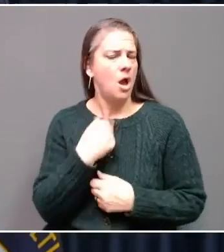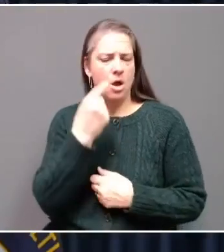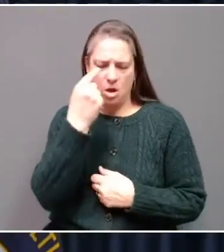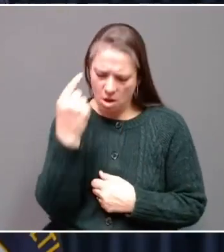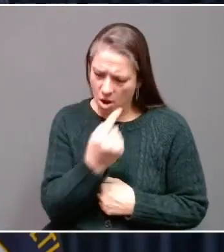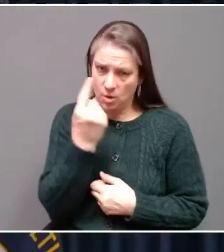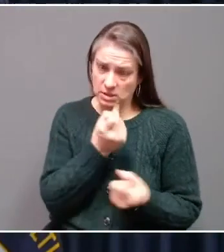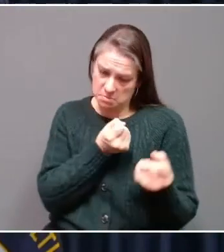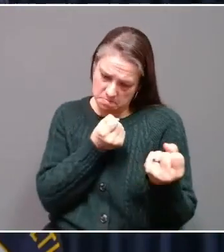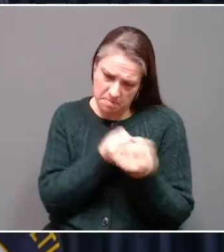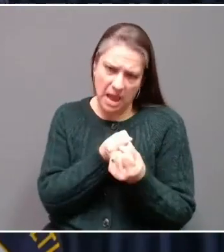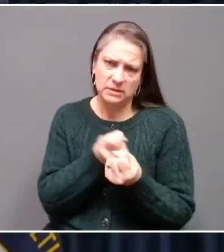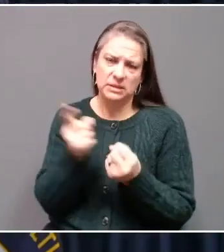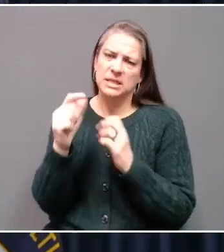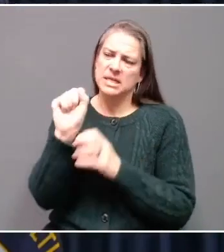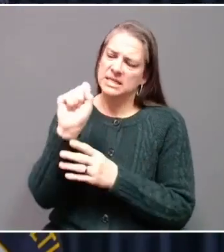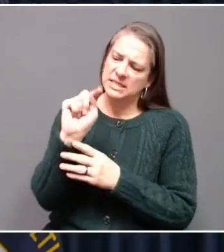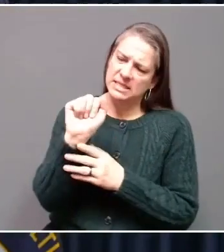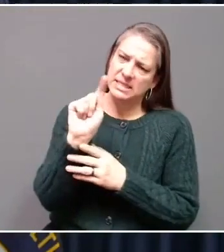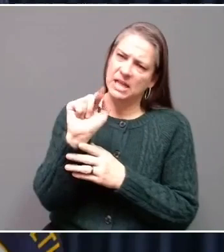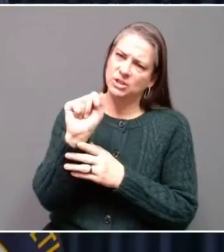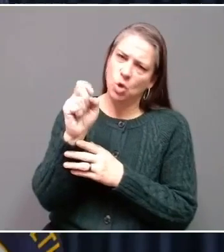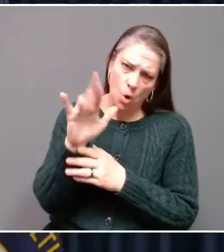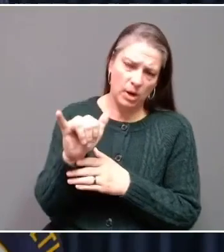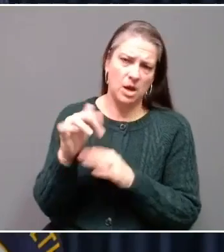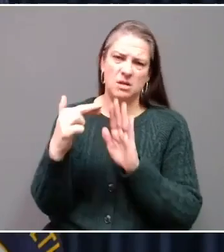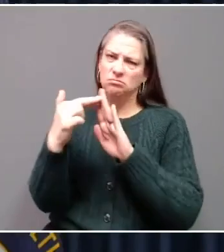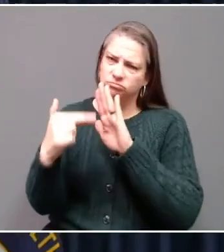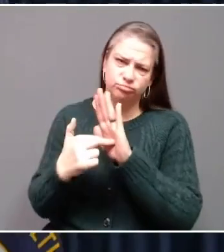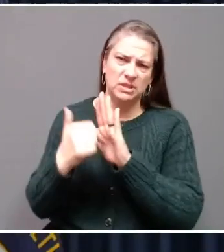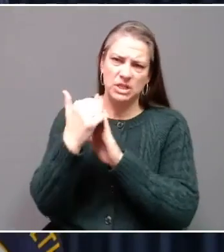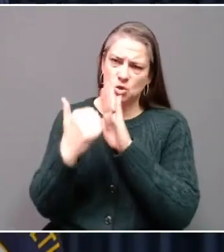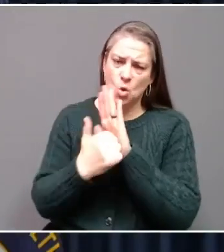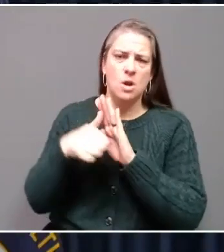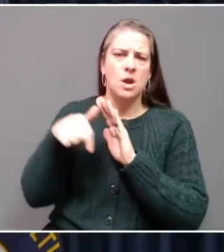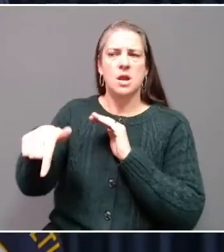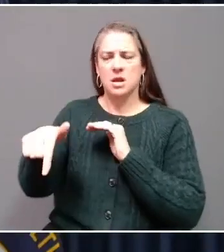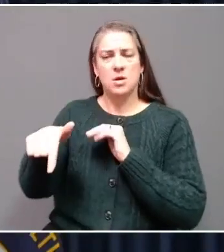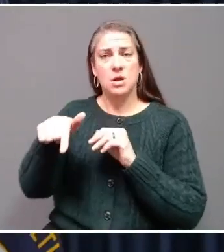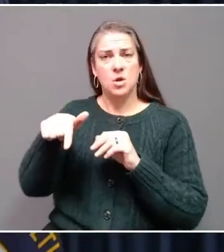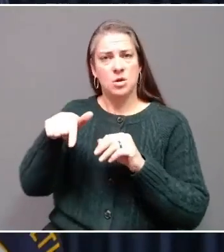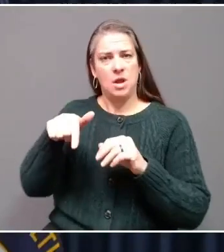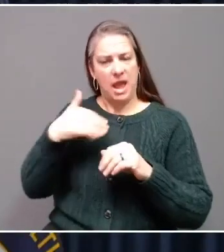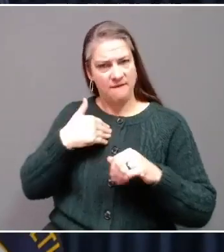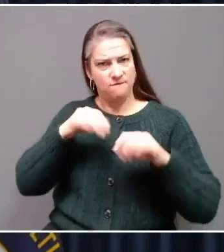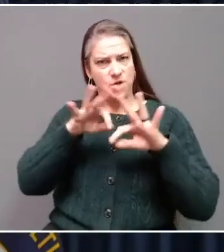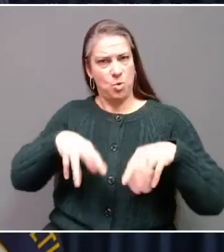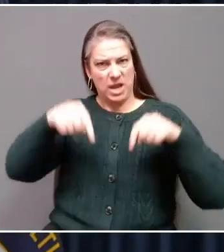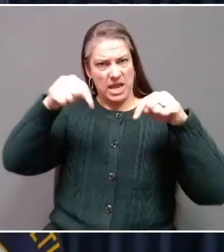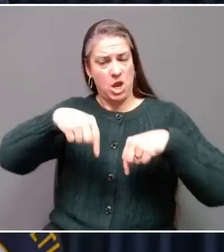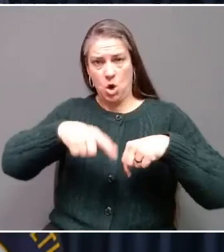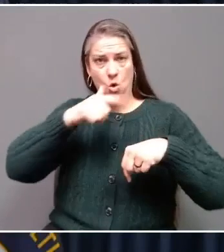statutory medical marijuana framework whereby people won't have to drive to other states to secure medical